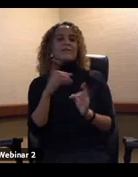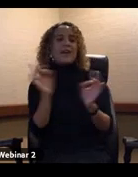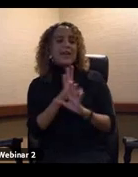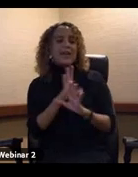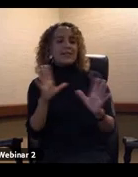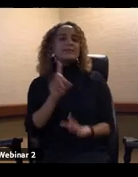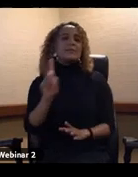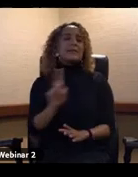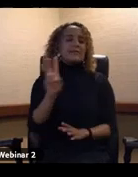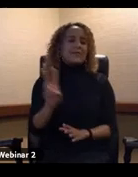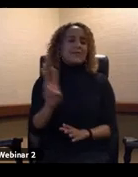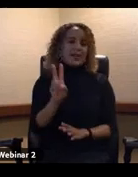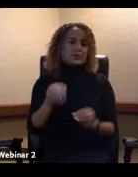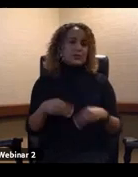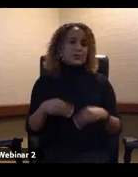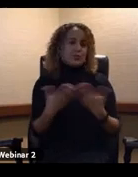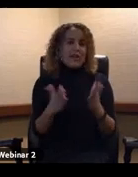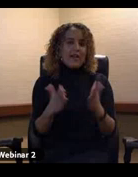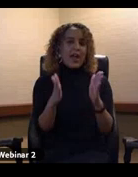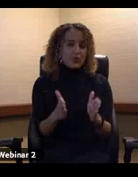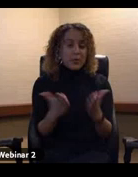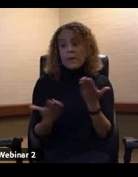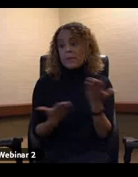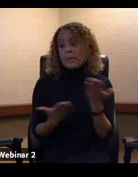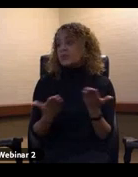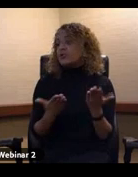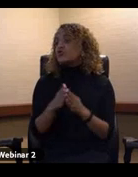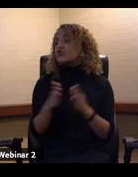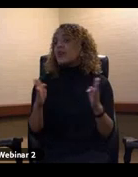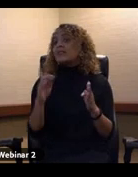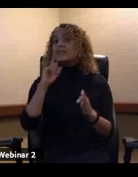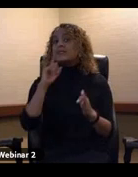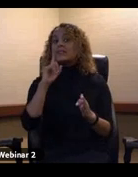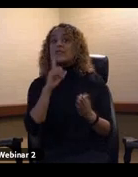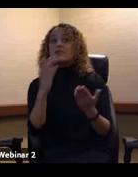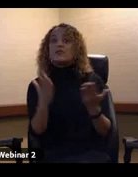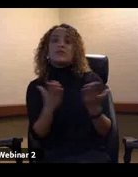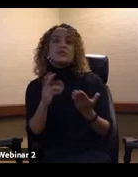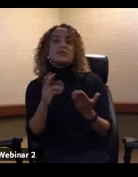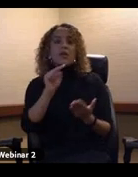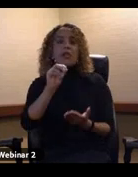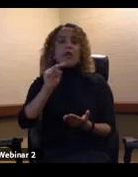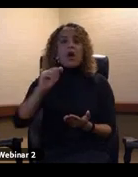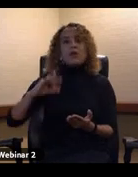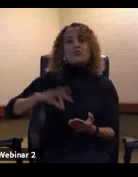violence victim service provider. It may be a general deaf services nonprofit